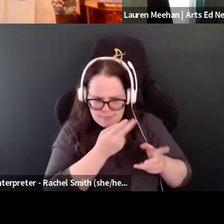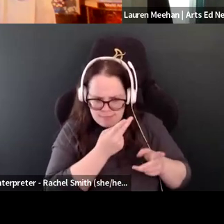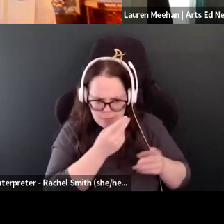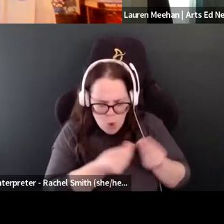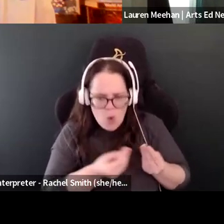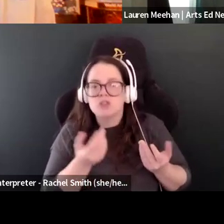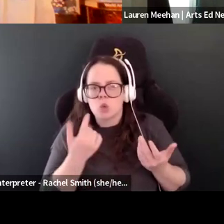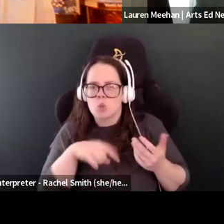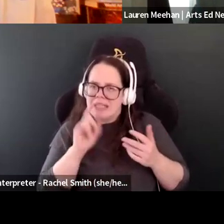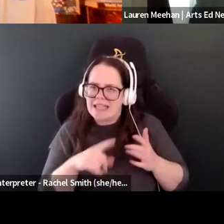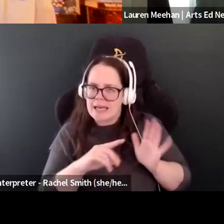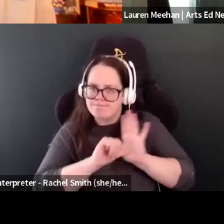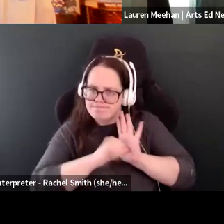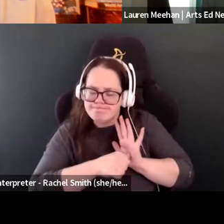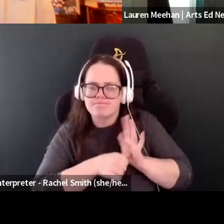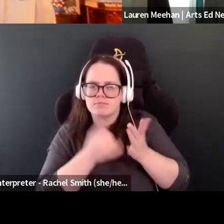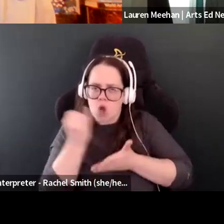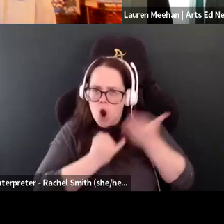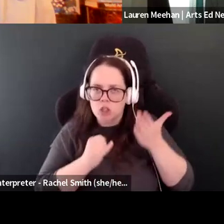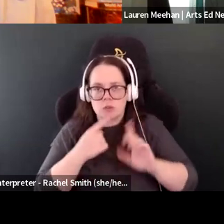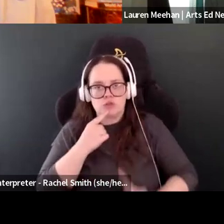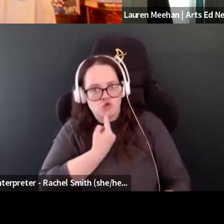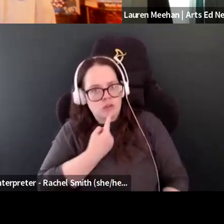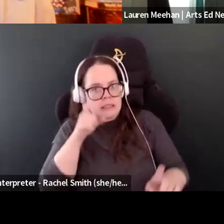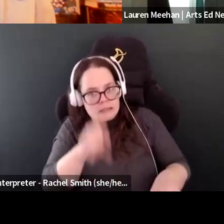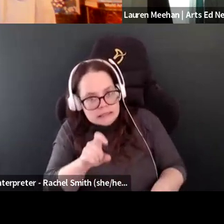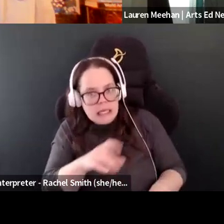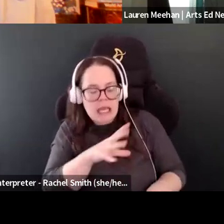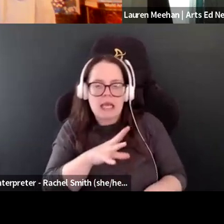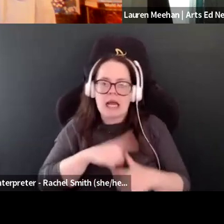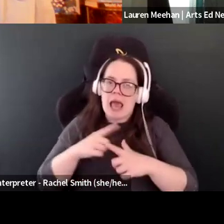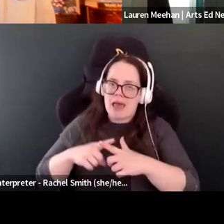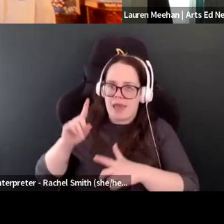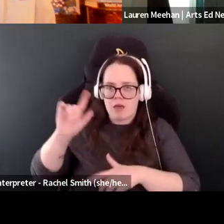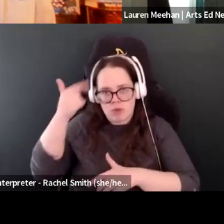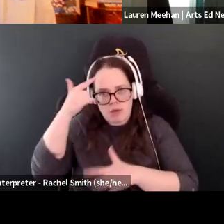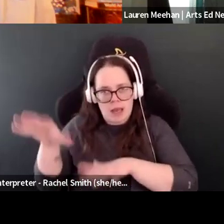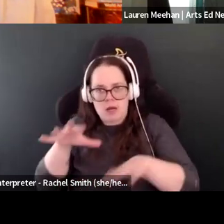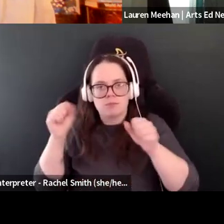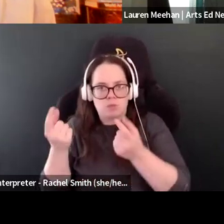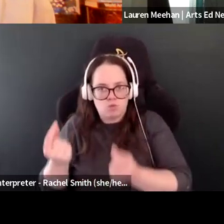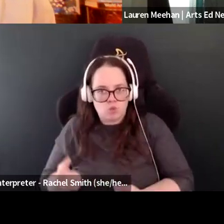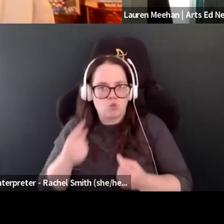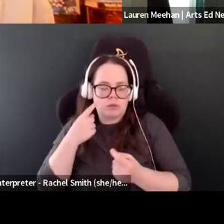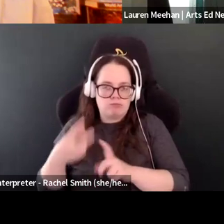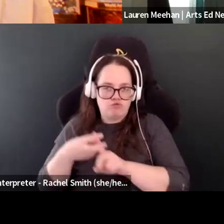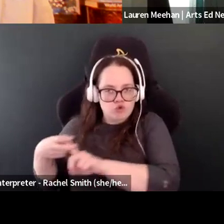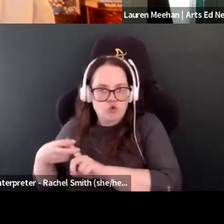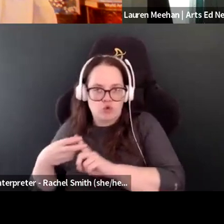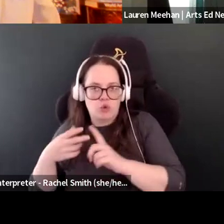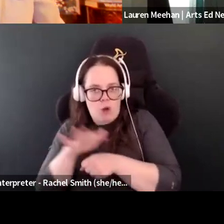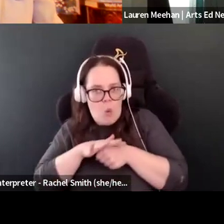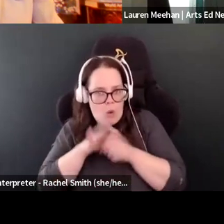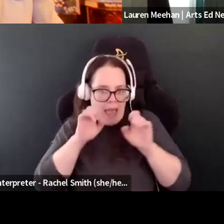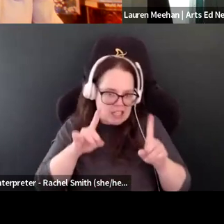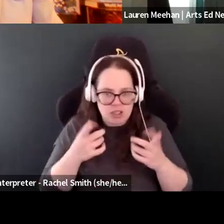state and encourage local leaders to adopt practices that help recruit and retain arts educators. Or another example,